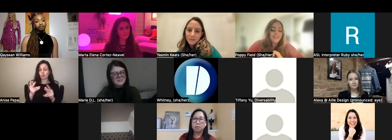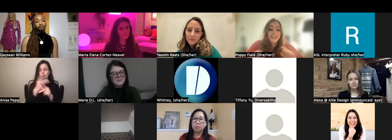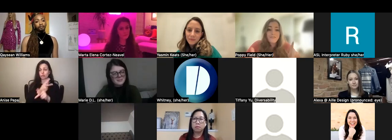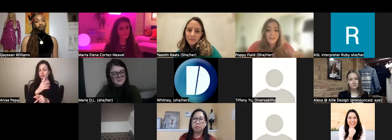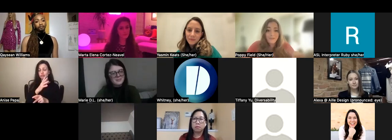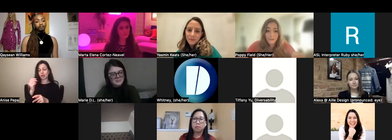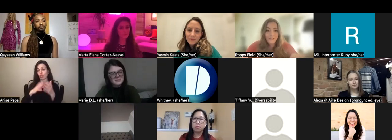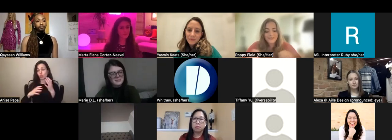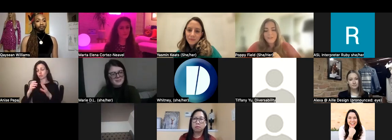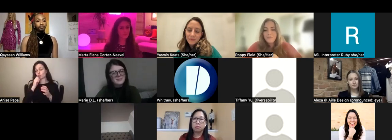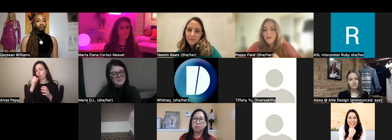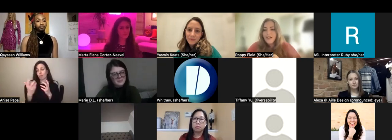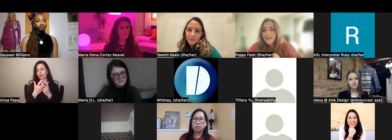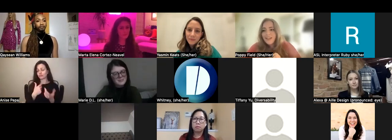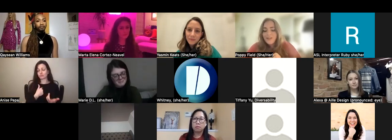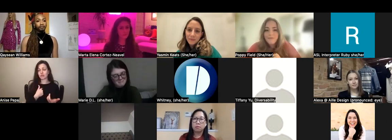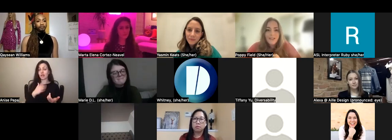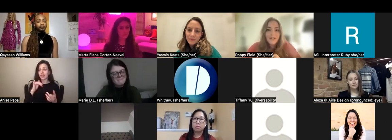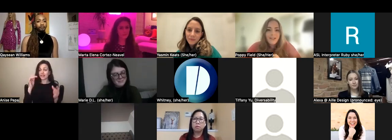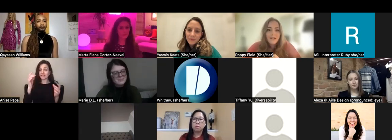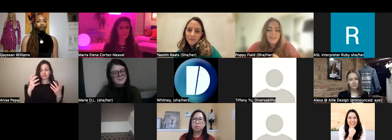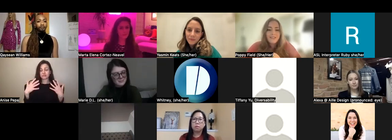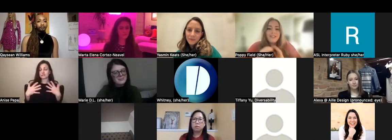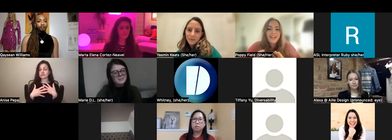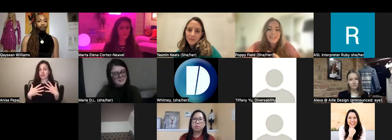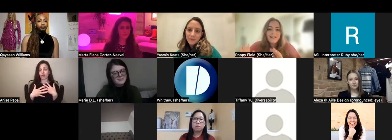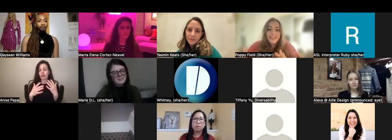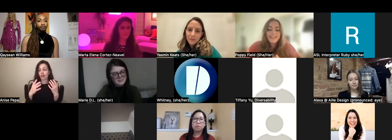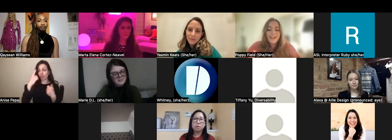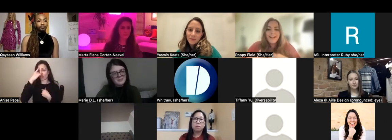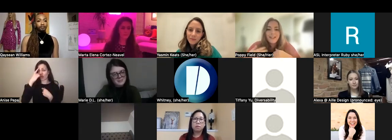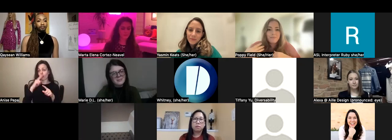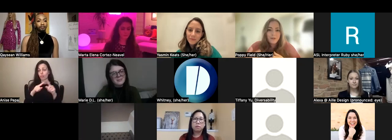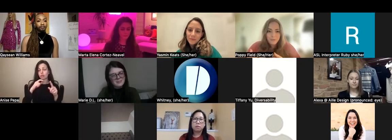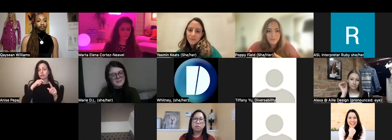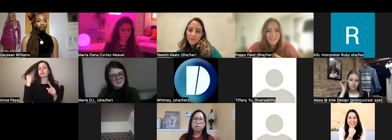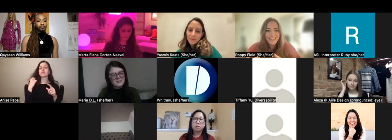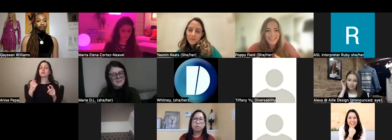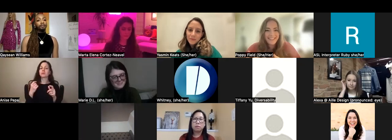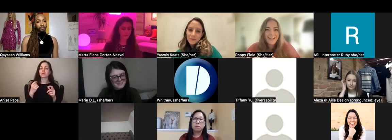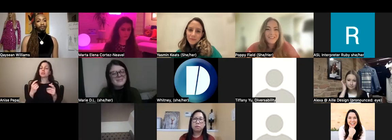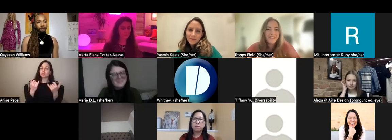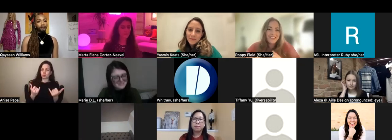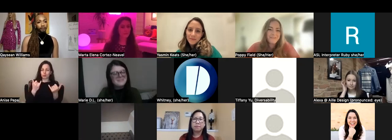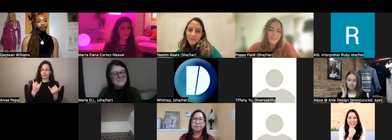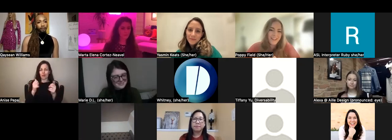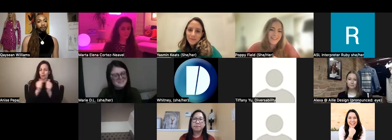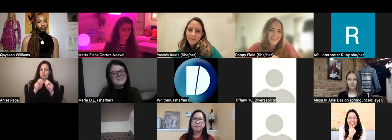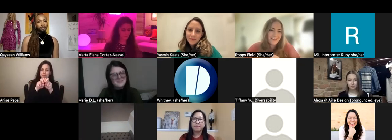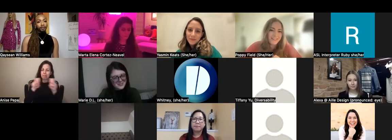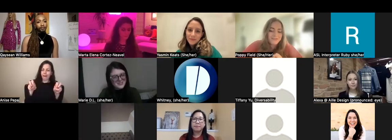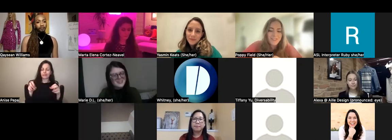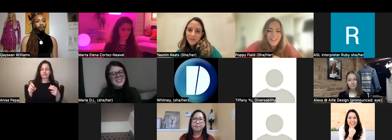think that's a terrifying thought, but I think today, like today, it gives me hope talking to everyone